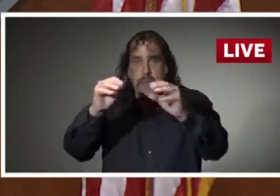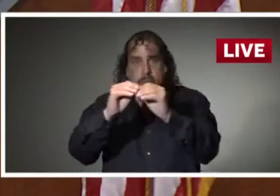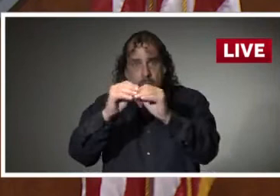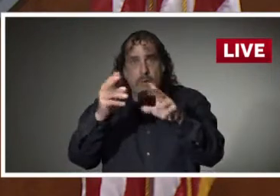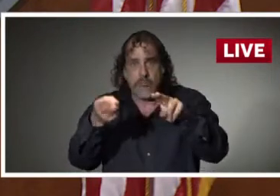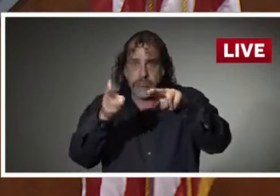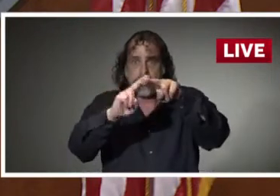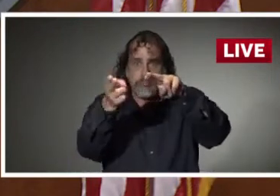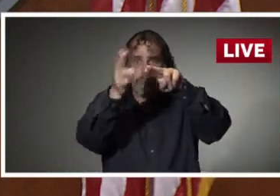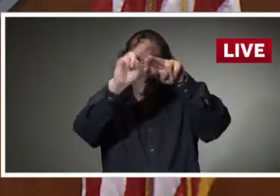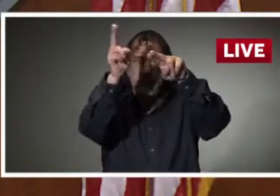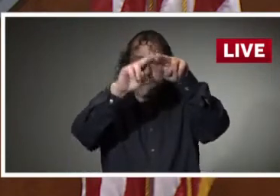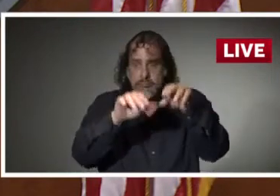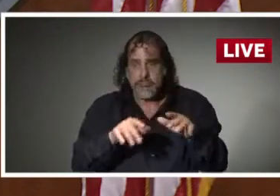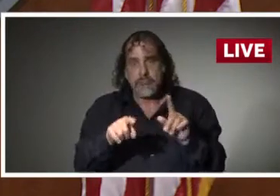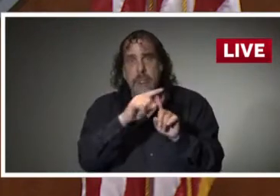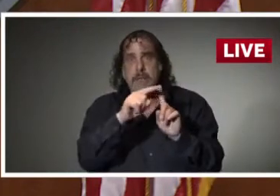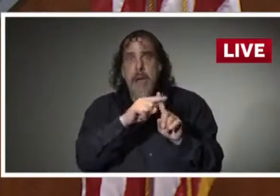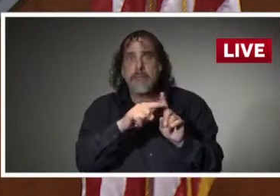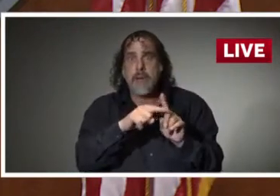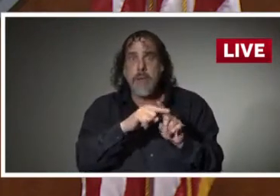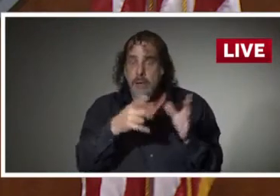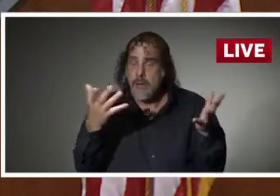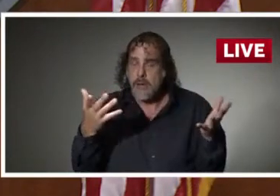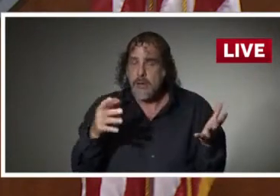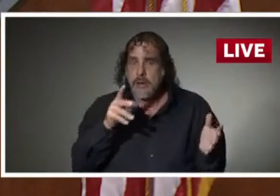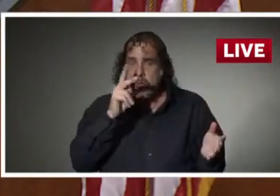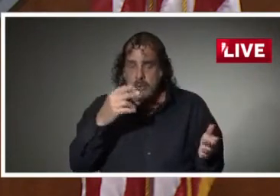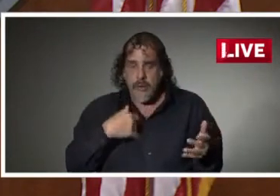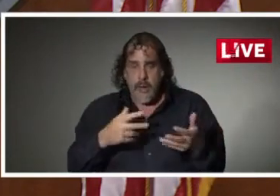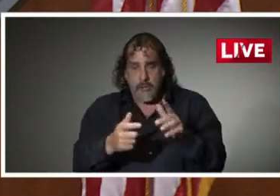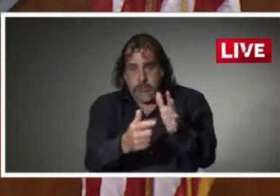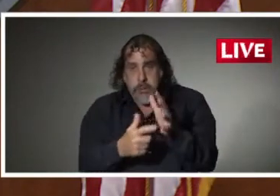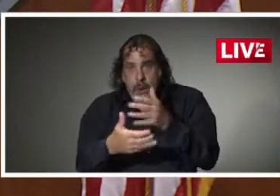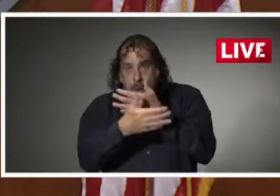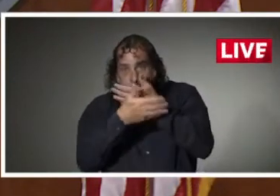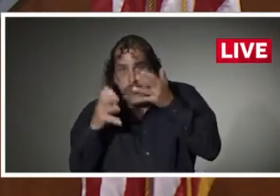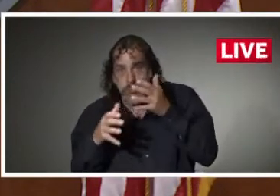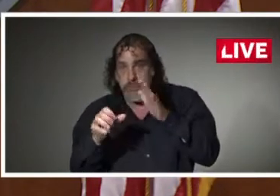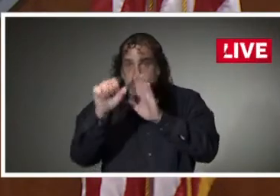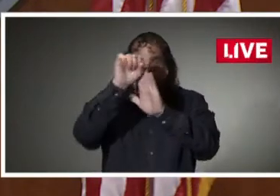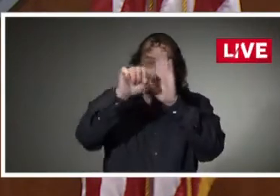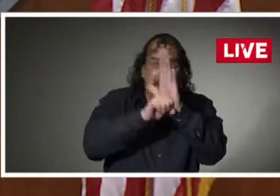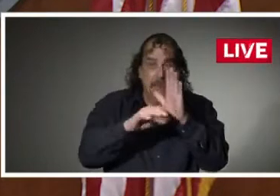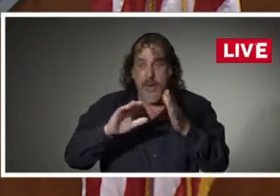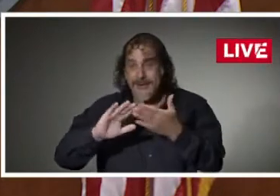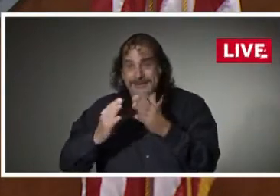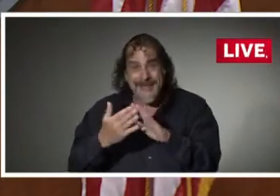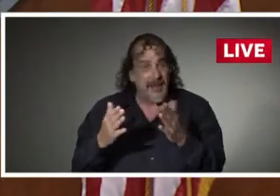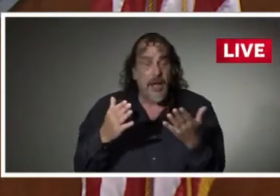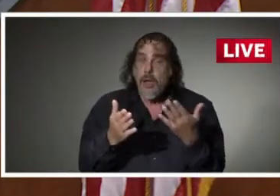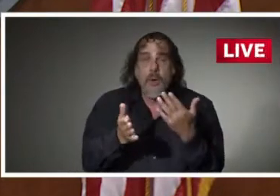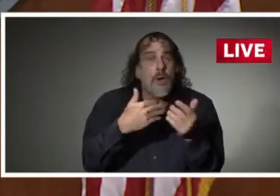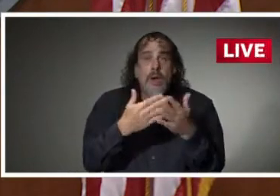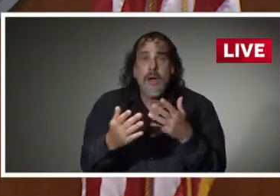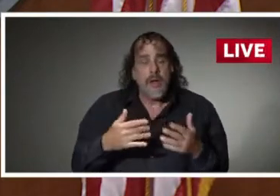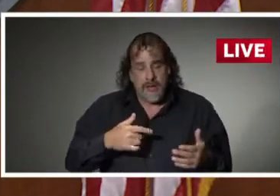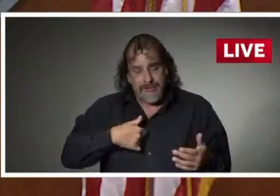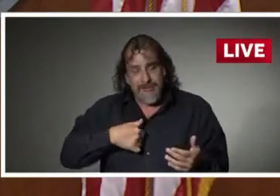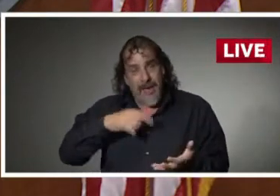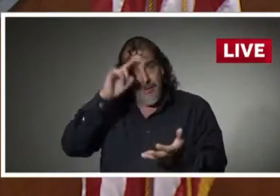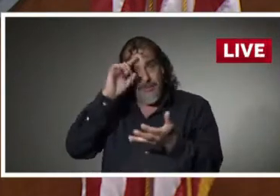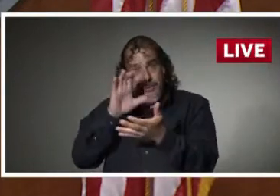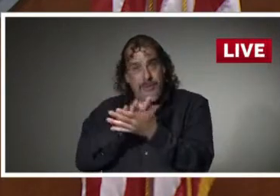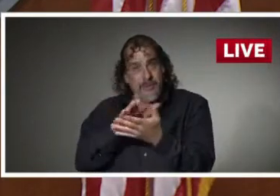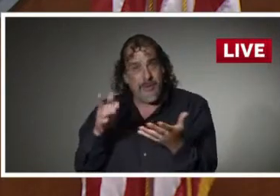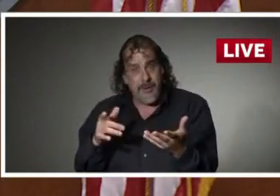When you talk about local mask ordinances or even a statewide mask ordinance, it is my firm belief that the